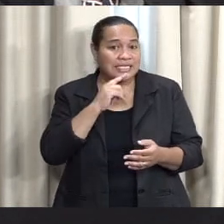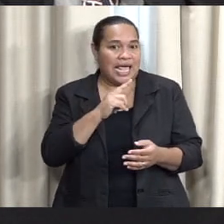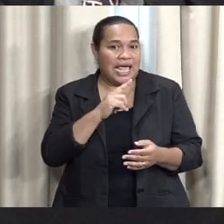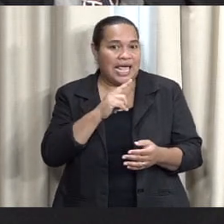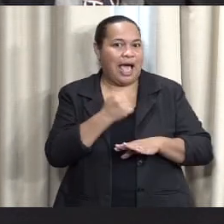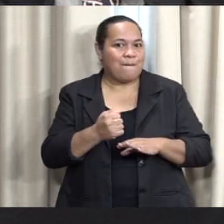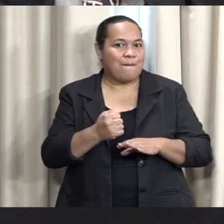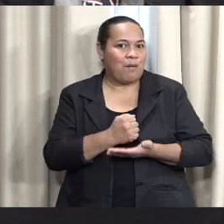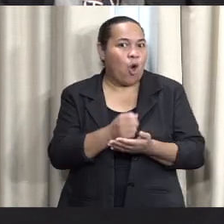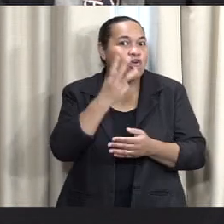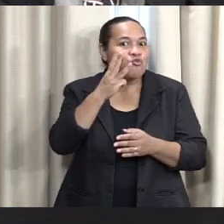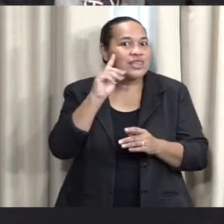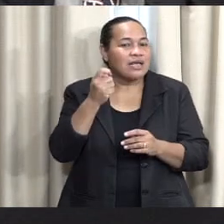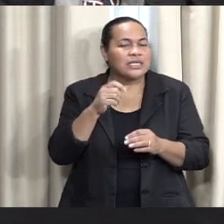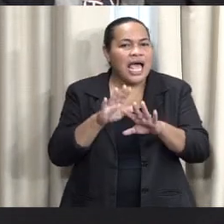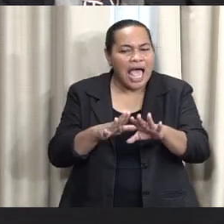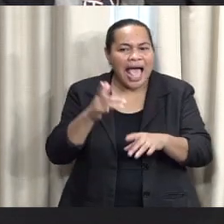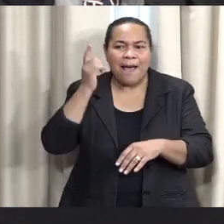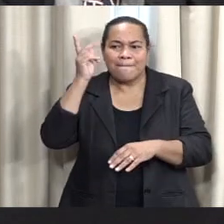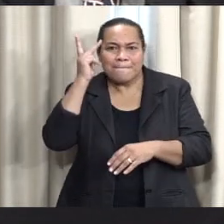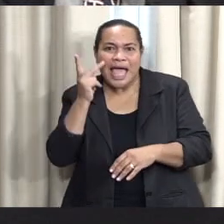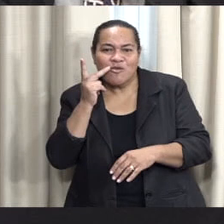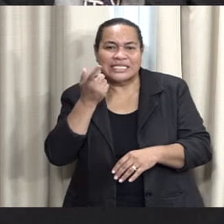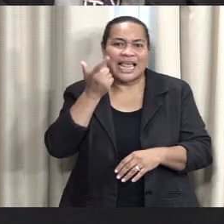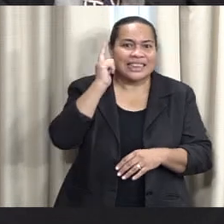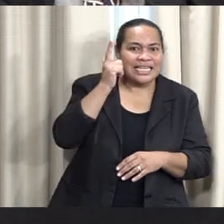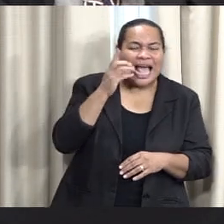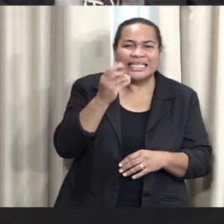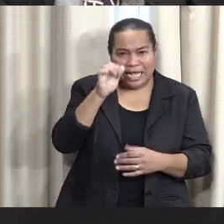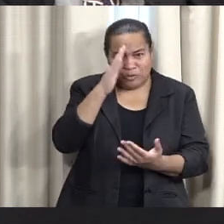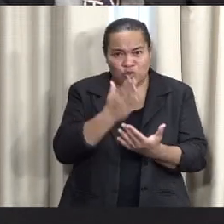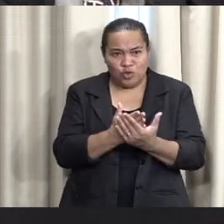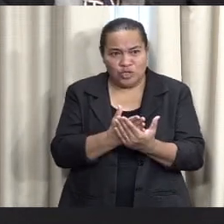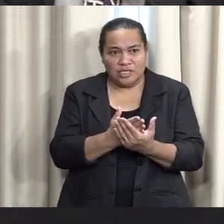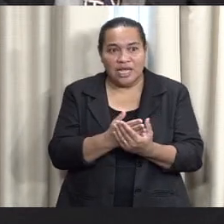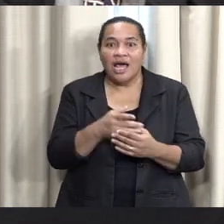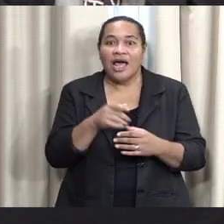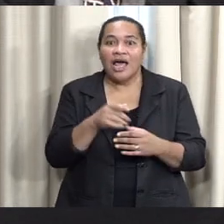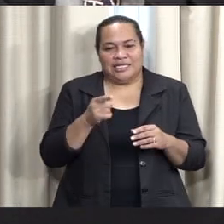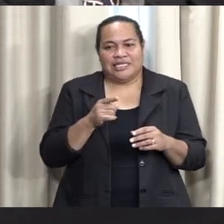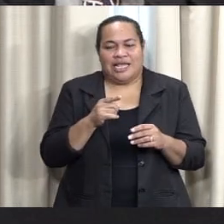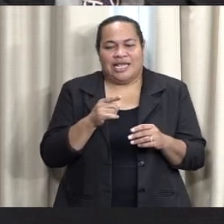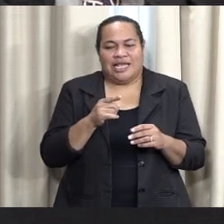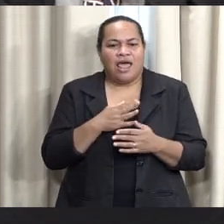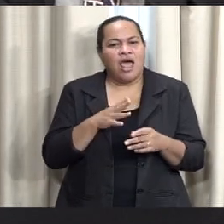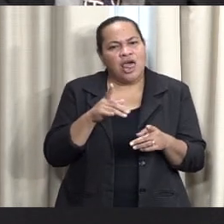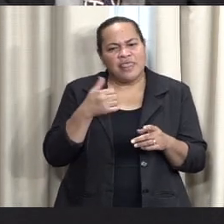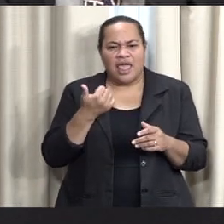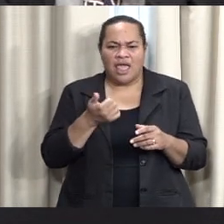government, given that parents and teachers and students, some of them, have gotten used to the 4